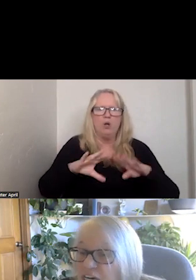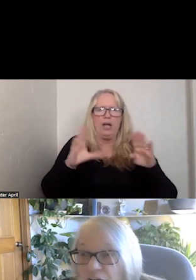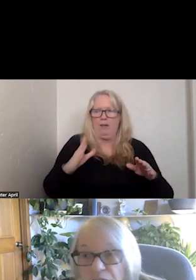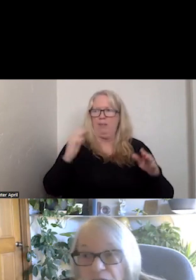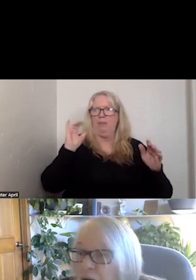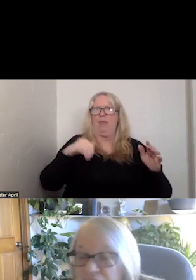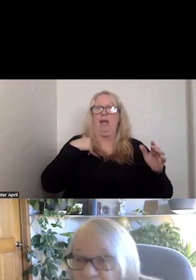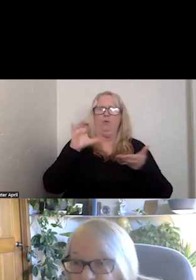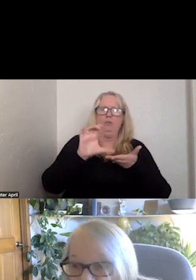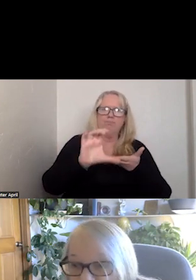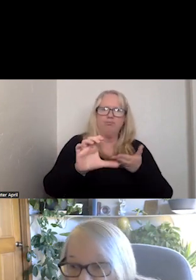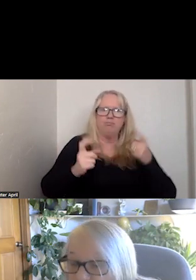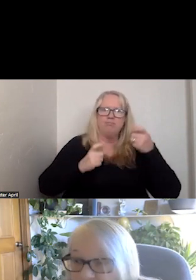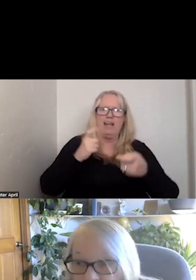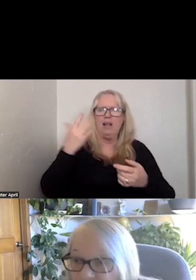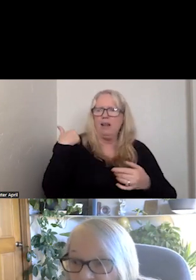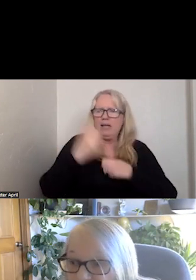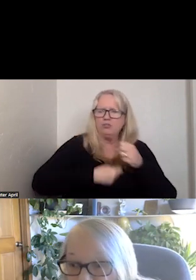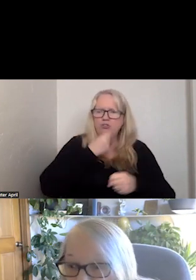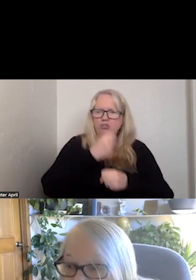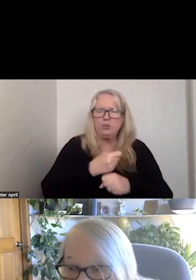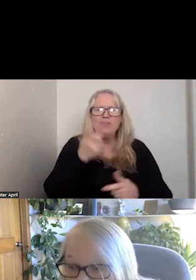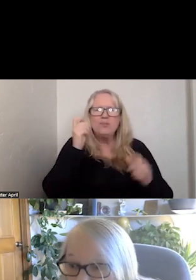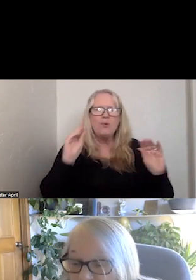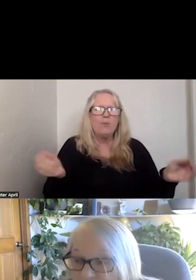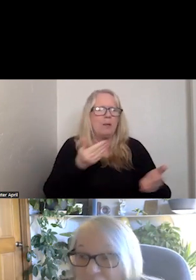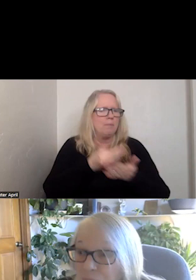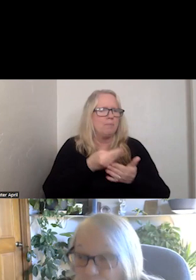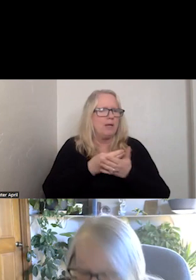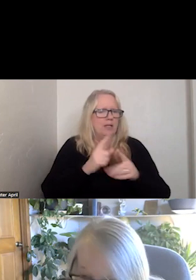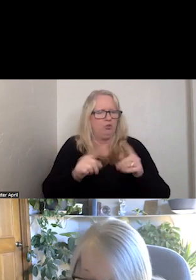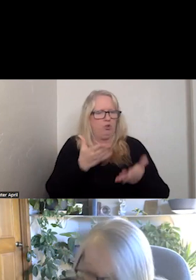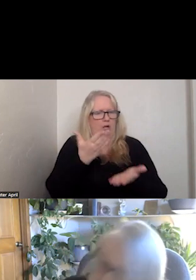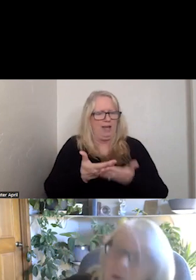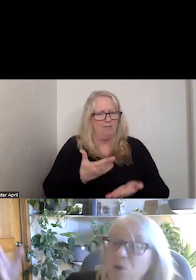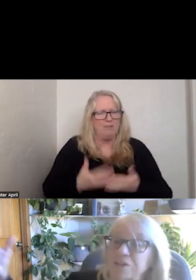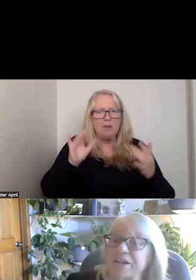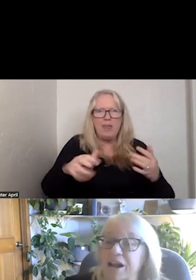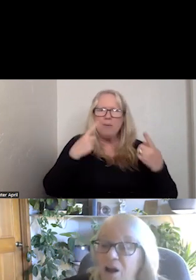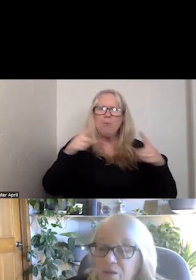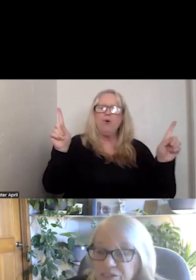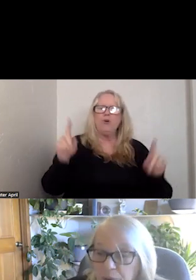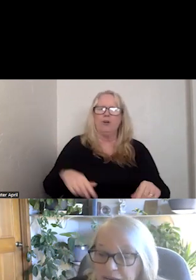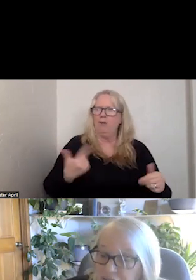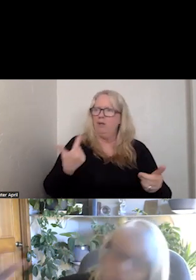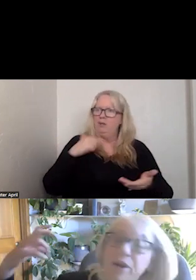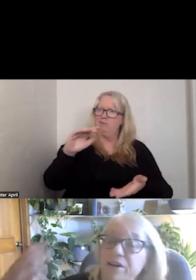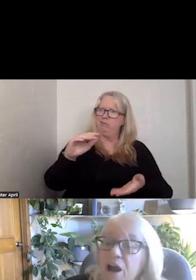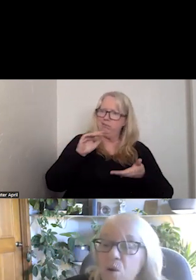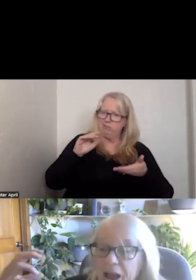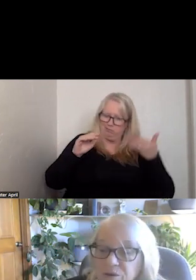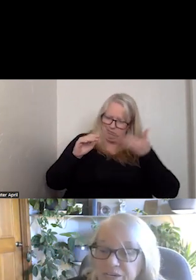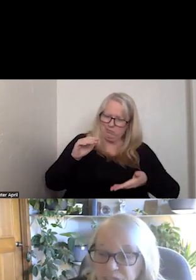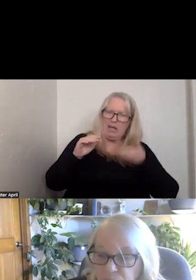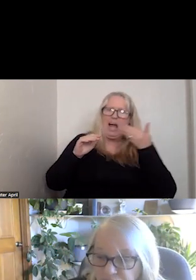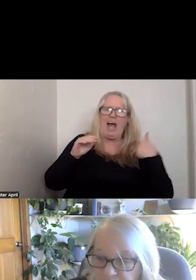last year, but they haven't used any money. Not only that, there's no evidence base that proves this work. We're sitting on all this money. We